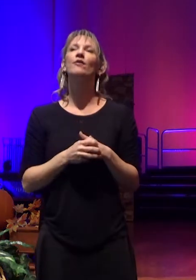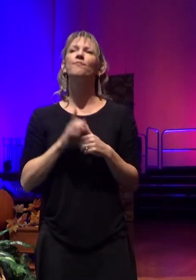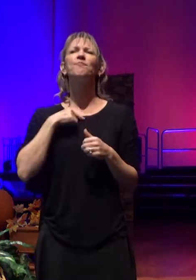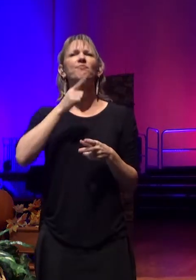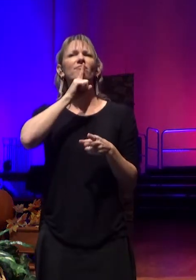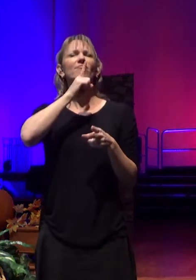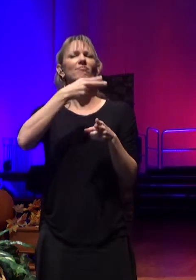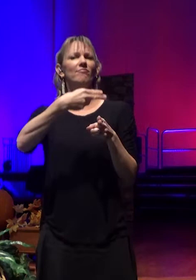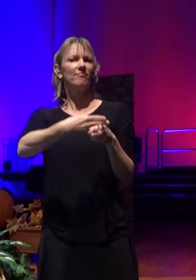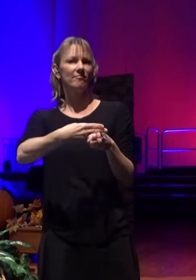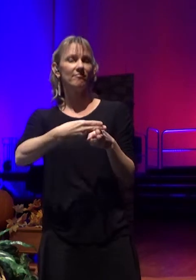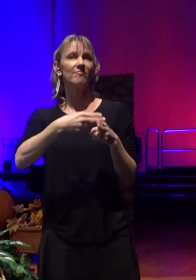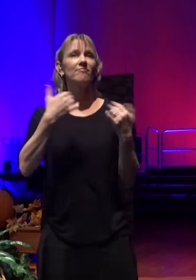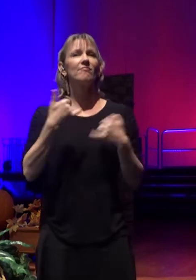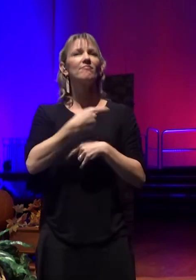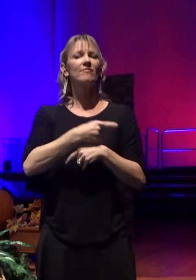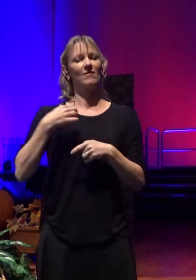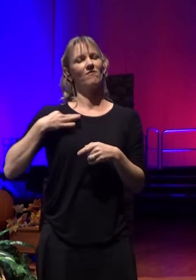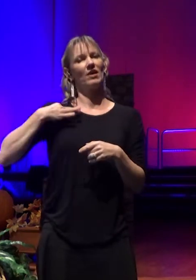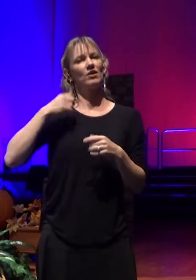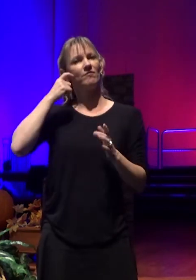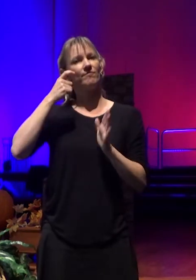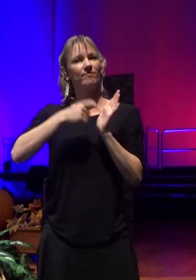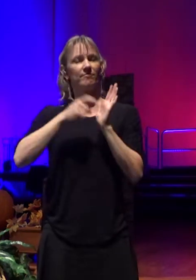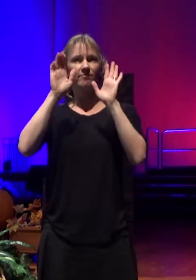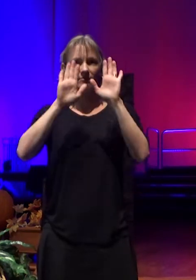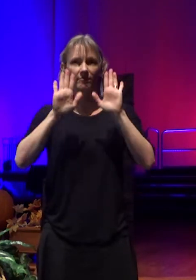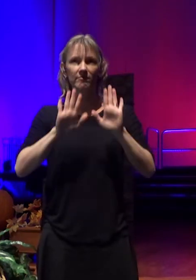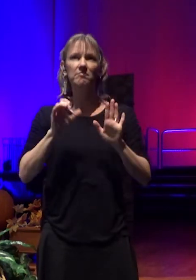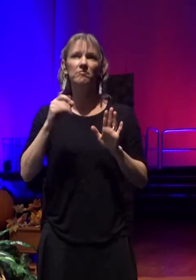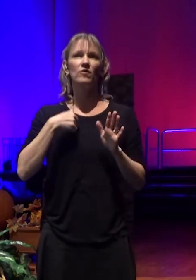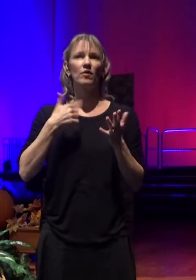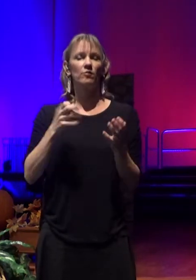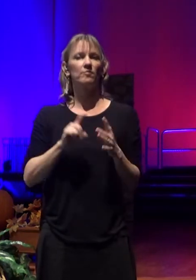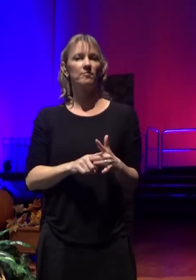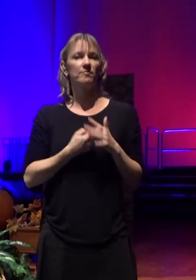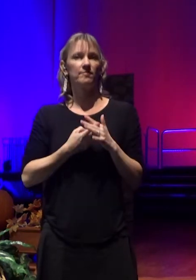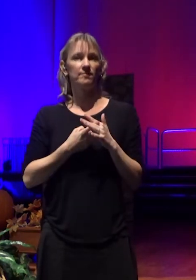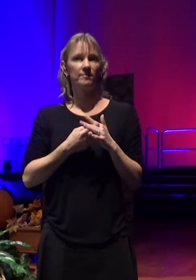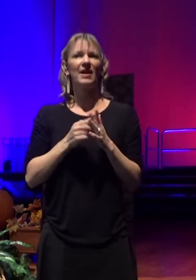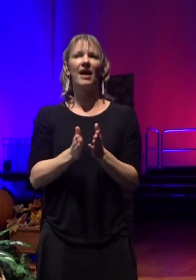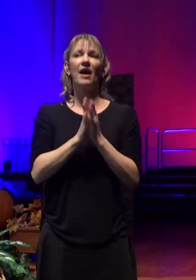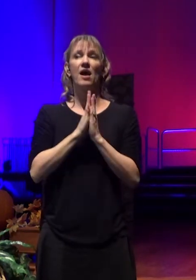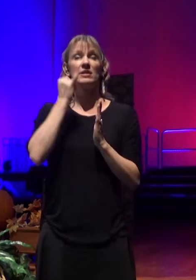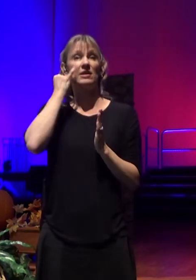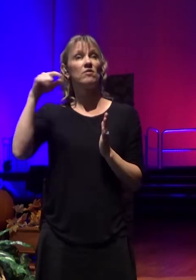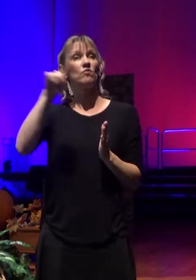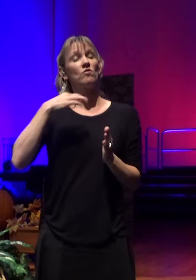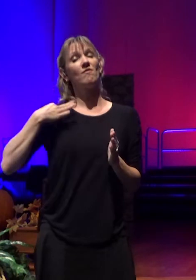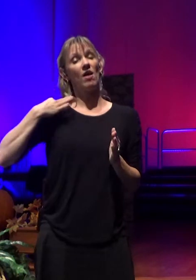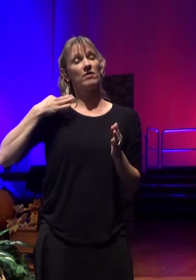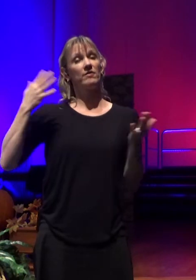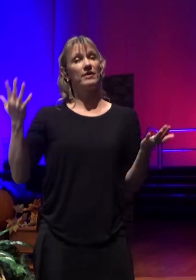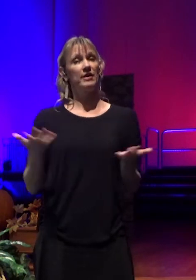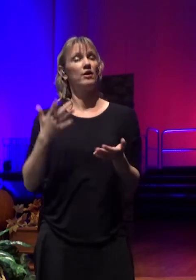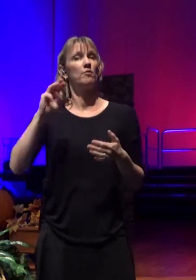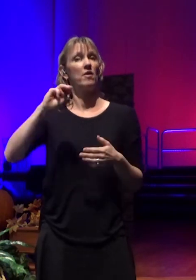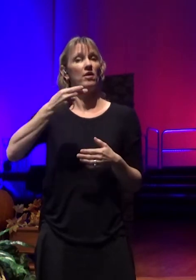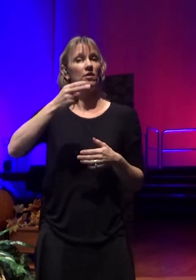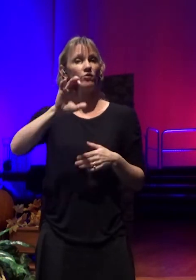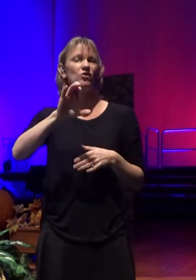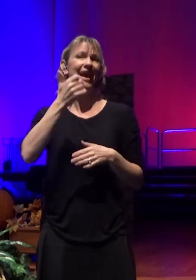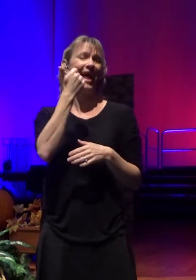Good morning, everyone. I mentioned it's Volunteer Recognition Sunday, so I'll just begin by asking if